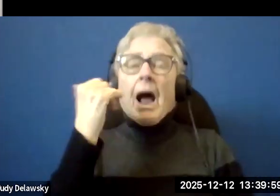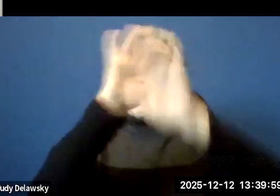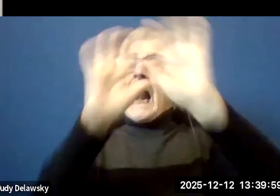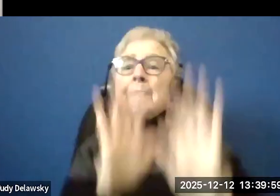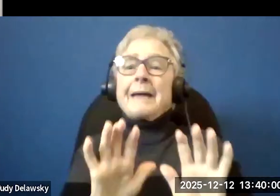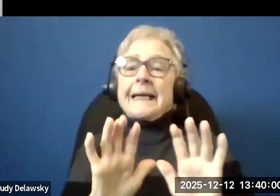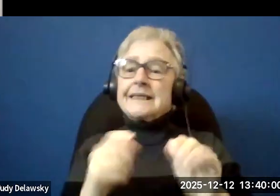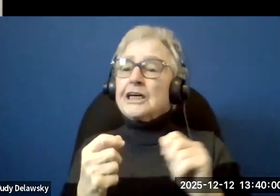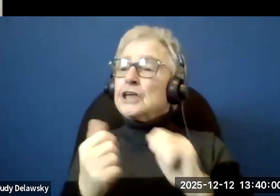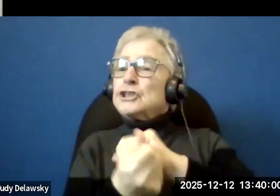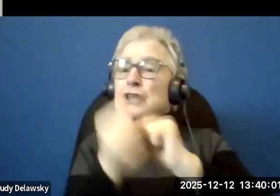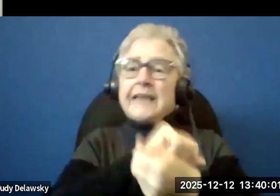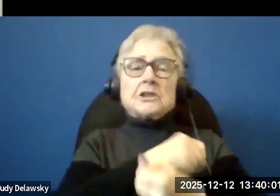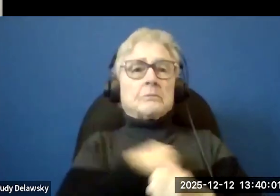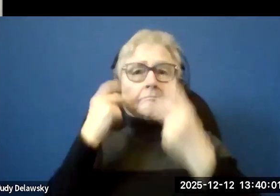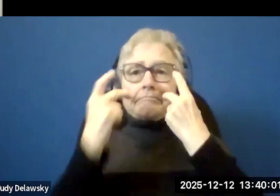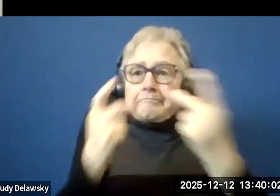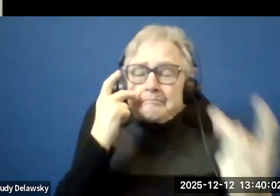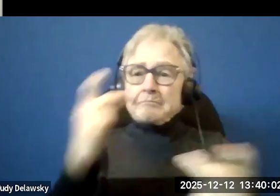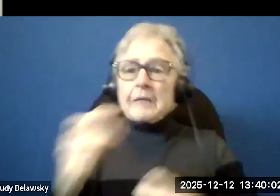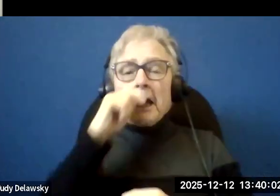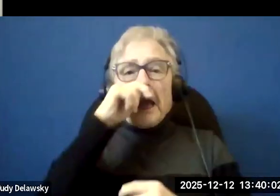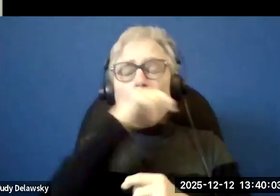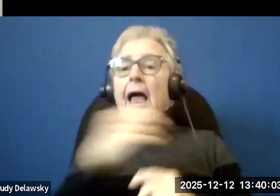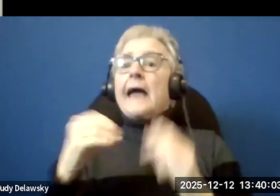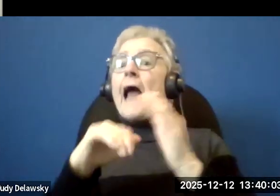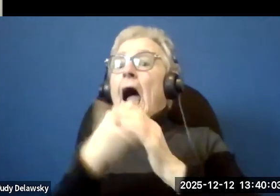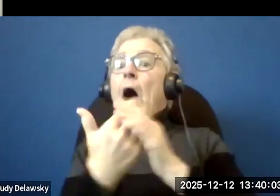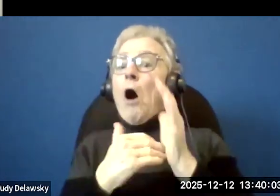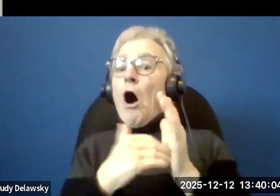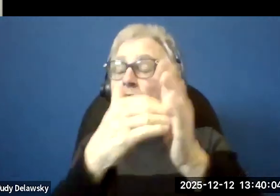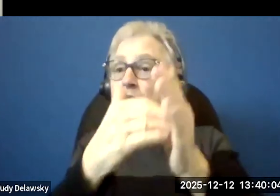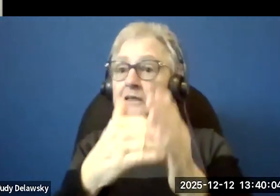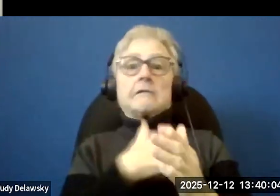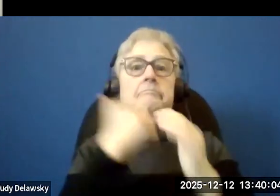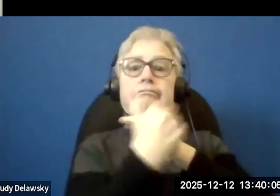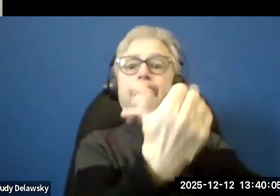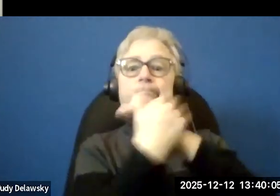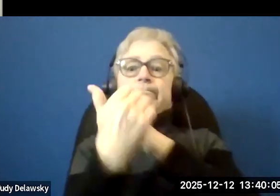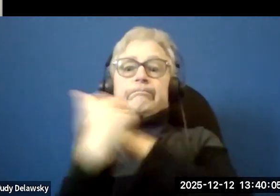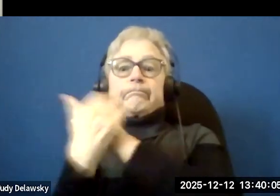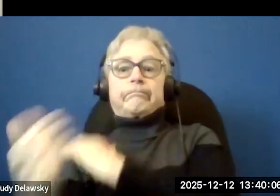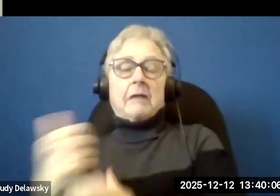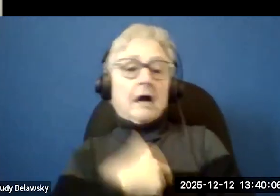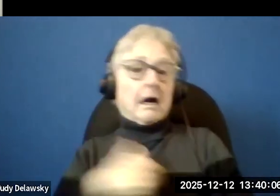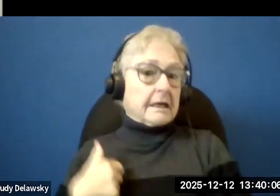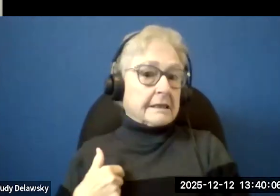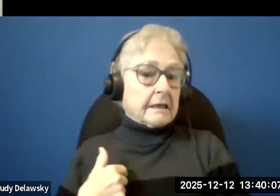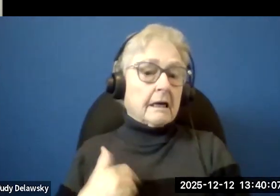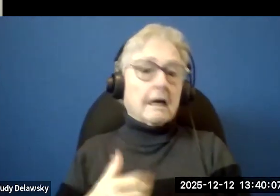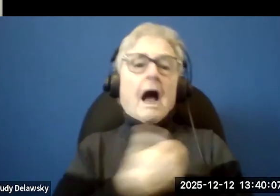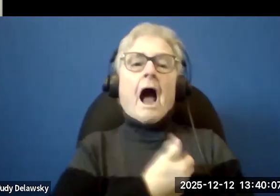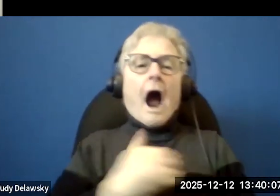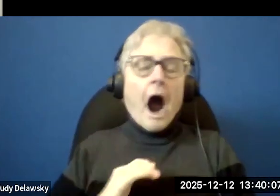we're seeing and the frequency of the responses that we're being called to. And so, our teams are,